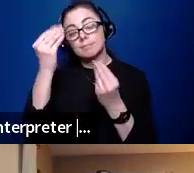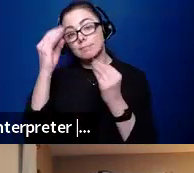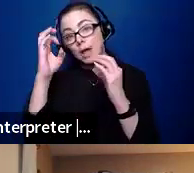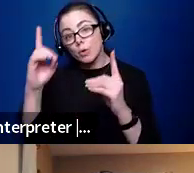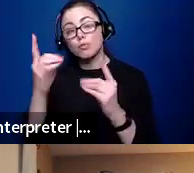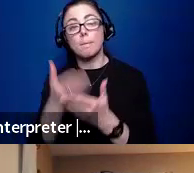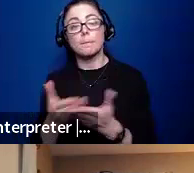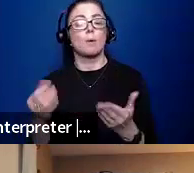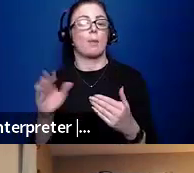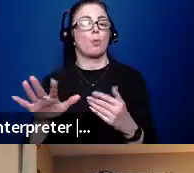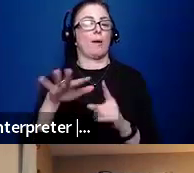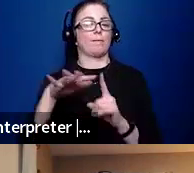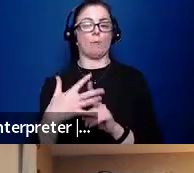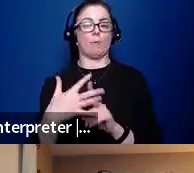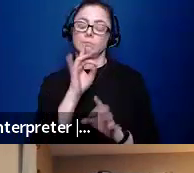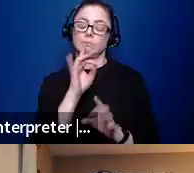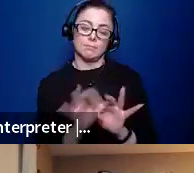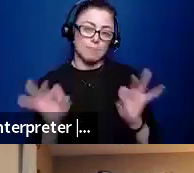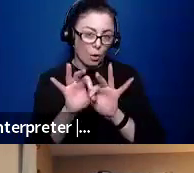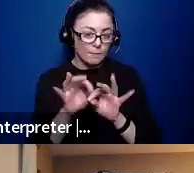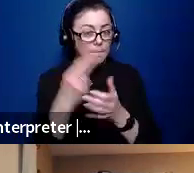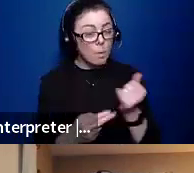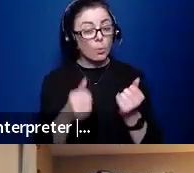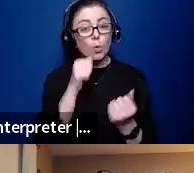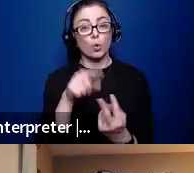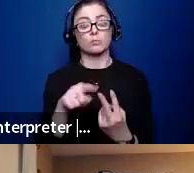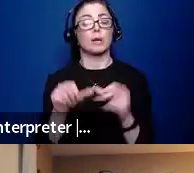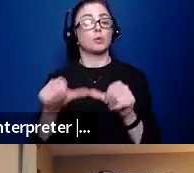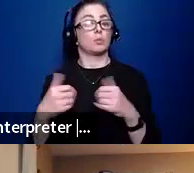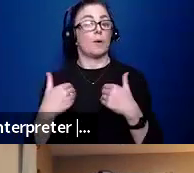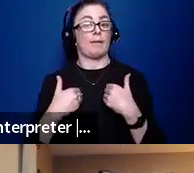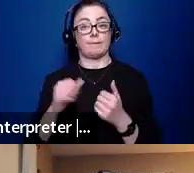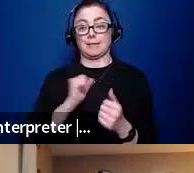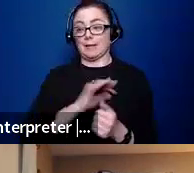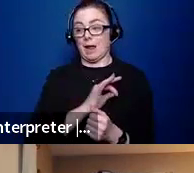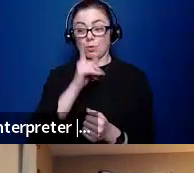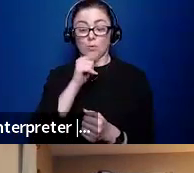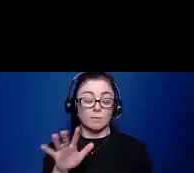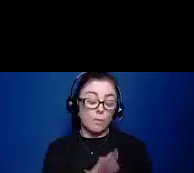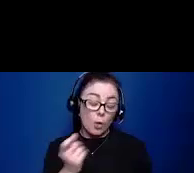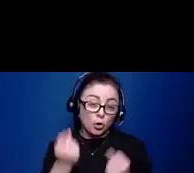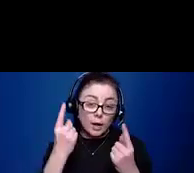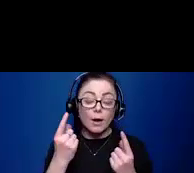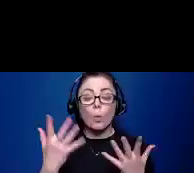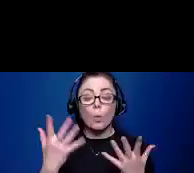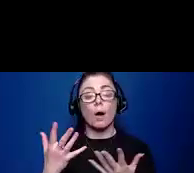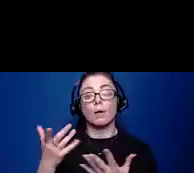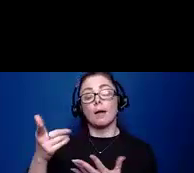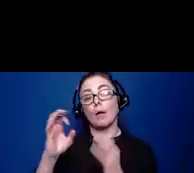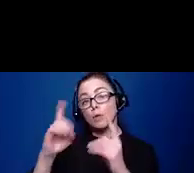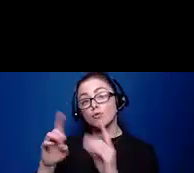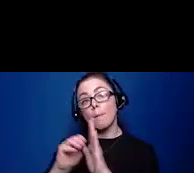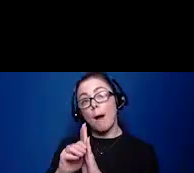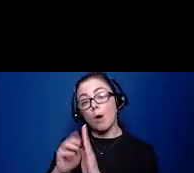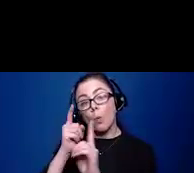environment. It is imperative that both girls continue to have staff who fully understand the educational model and are able to work